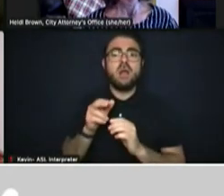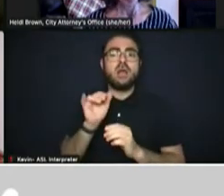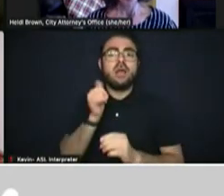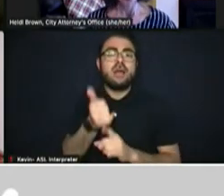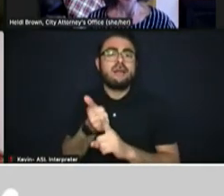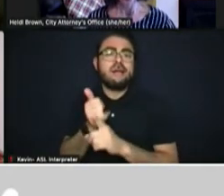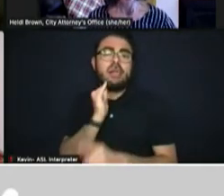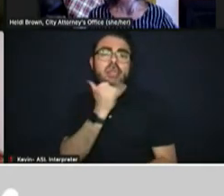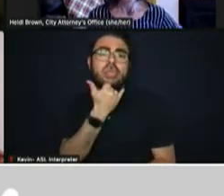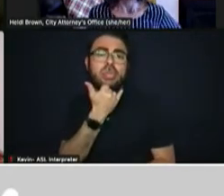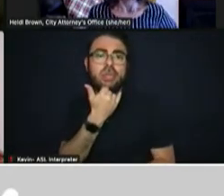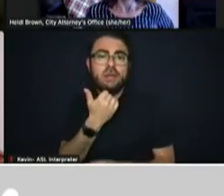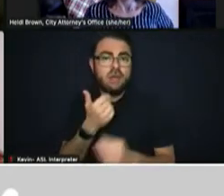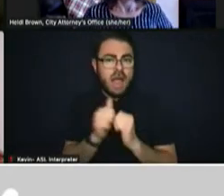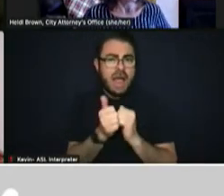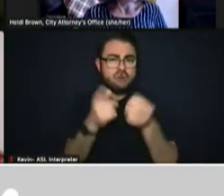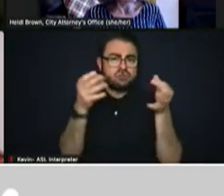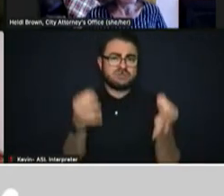who determines that?